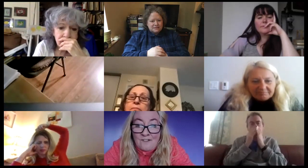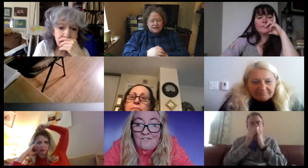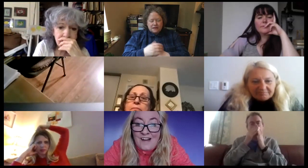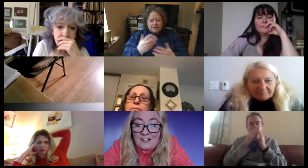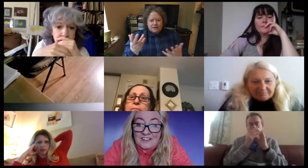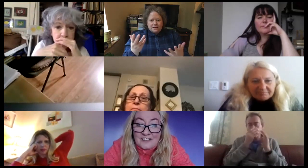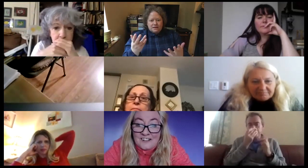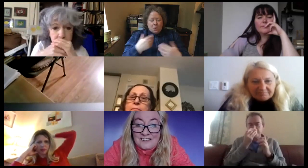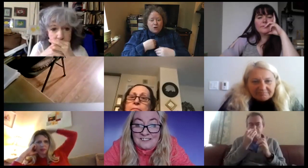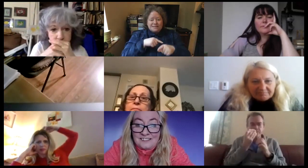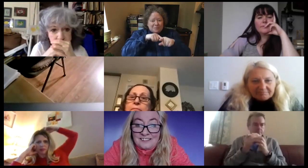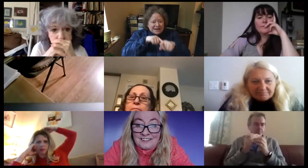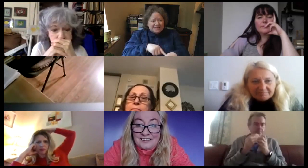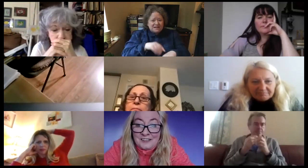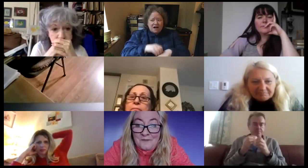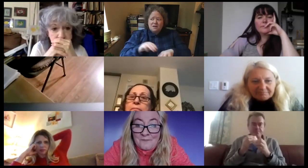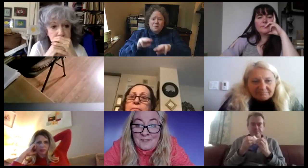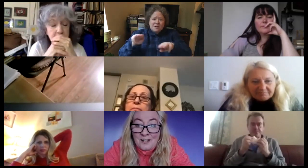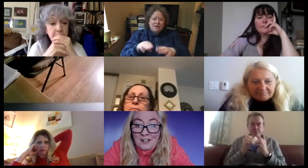of factors.